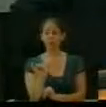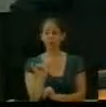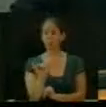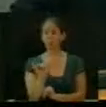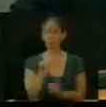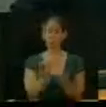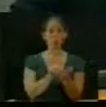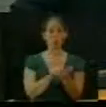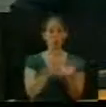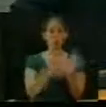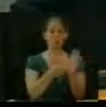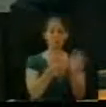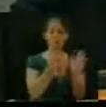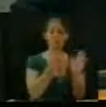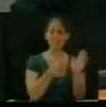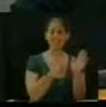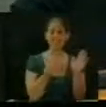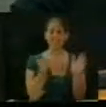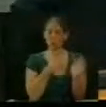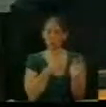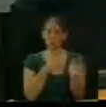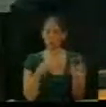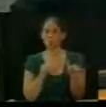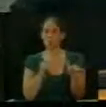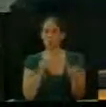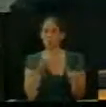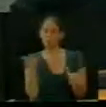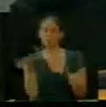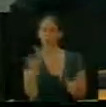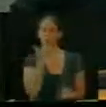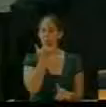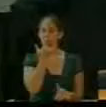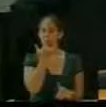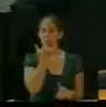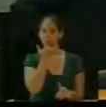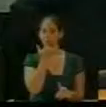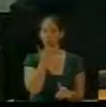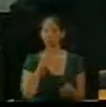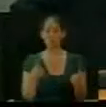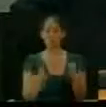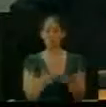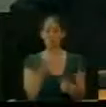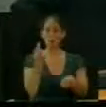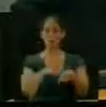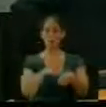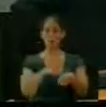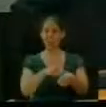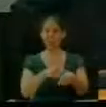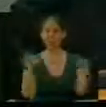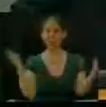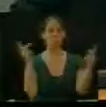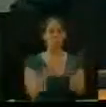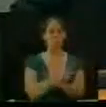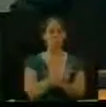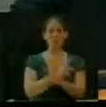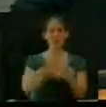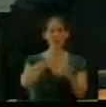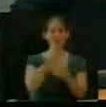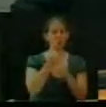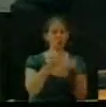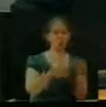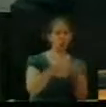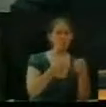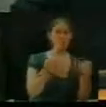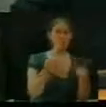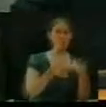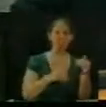newspaper says we're doing something wrong, that we try to do a knee-jerk reaction, and most of the time we end up in a worse situation than we do now, than we've got right now.